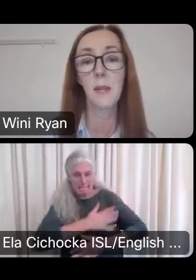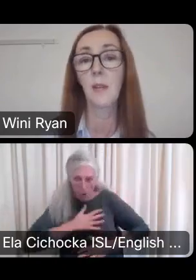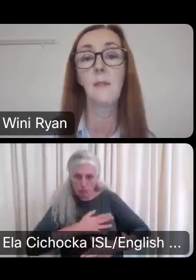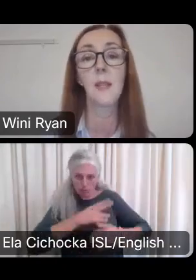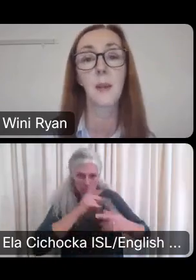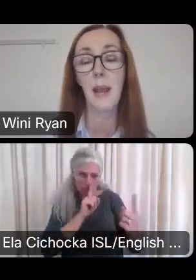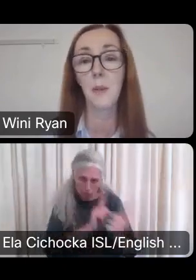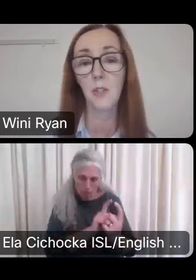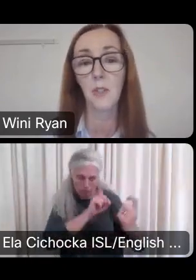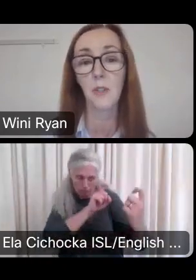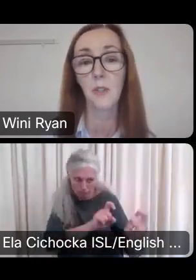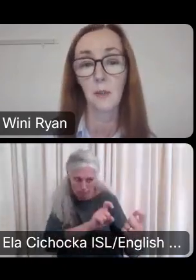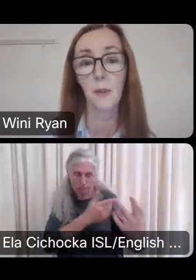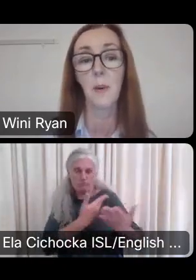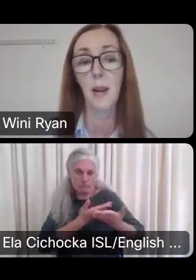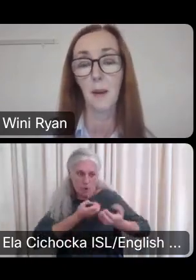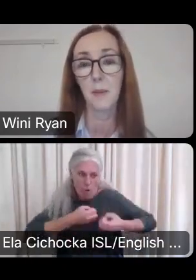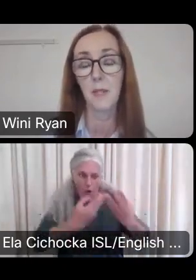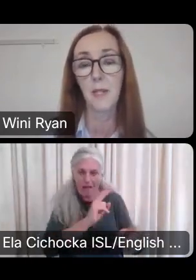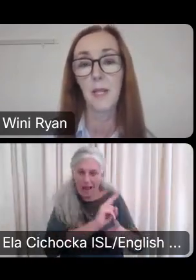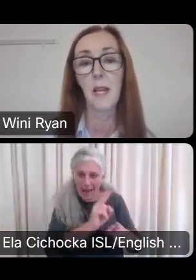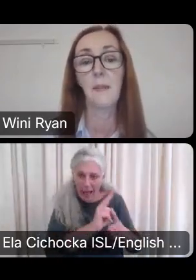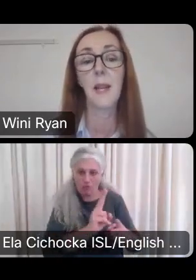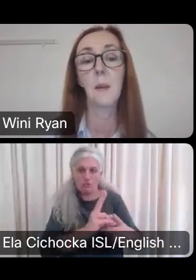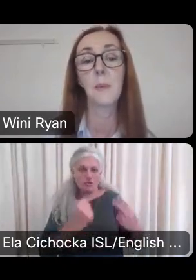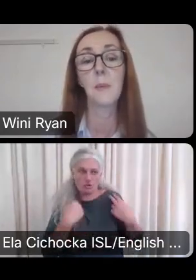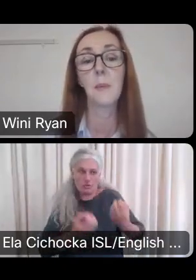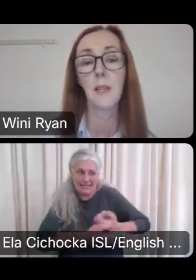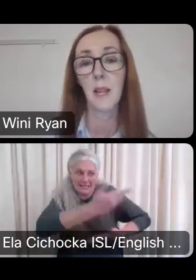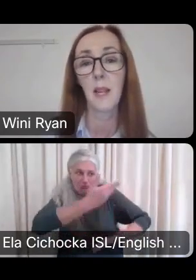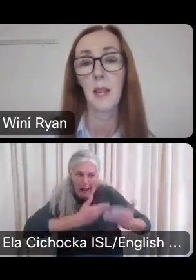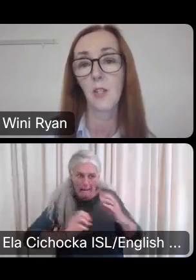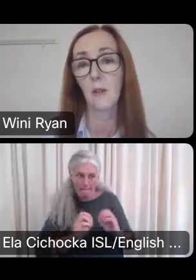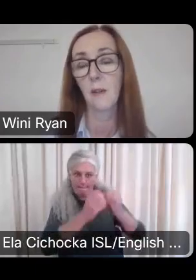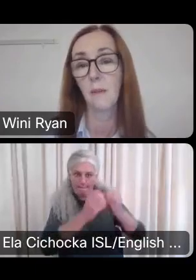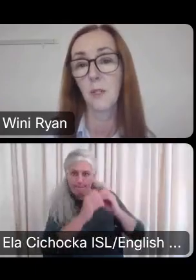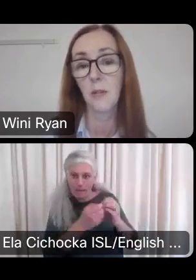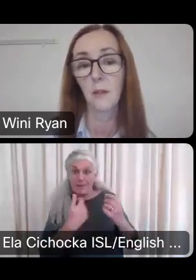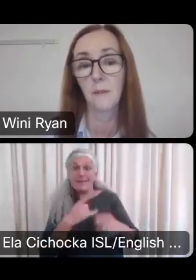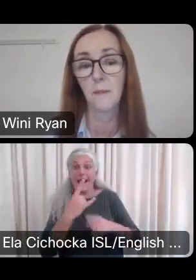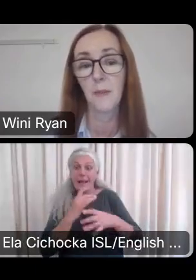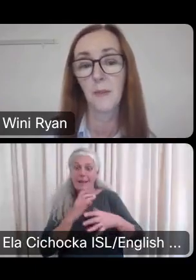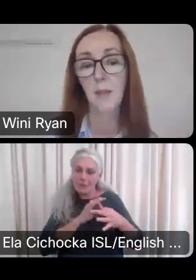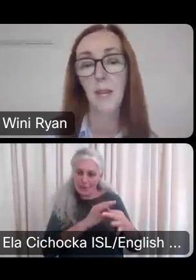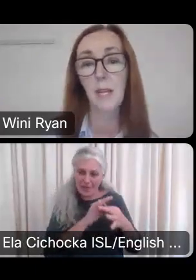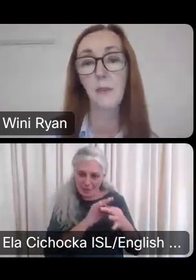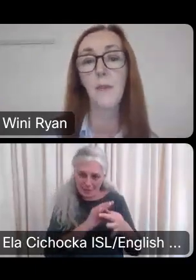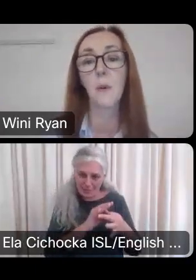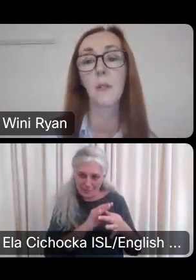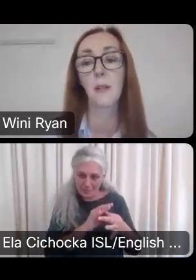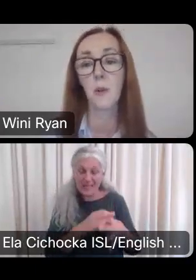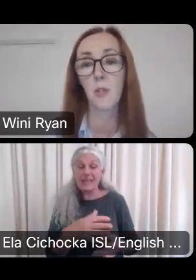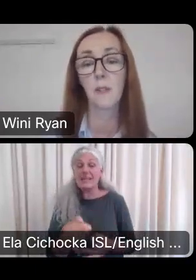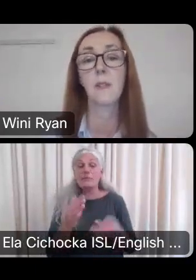You're giving them a language to describe it, perhaps. And that helps to create a connection between you. And if we focus